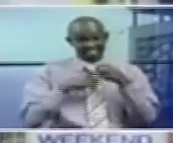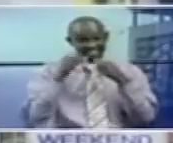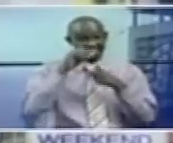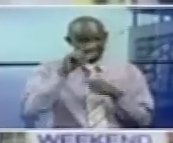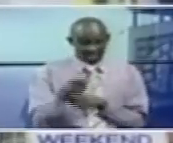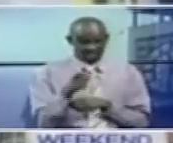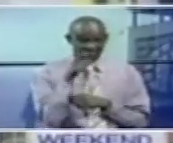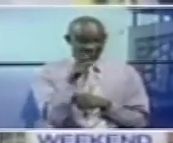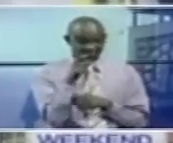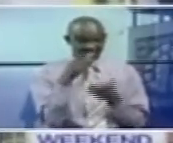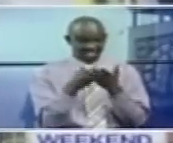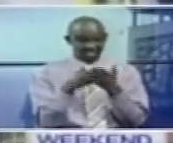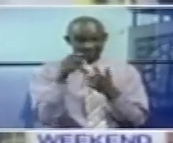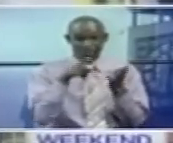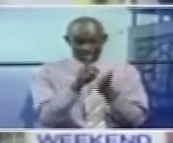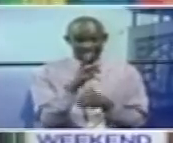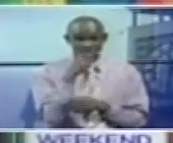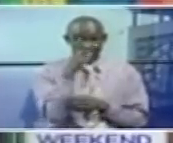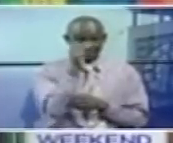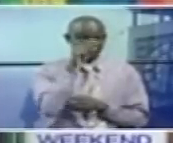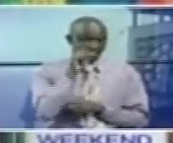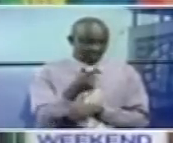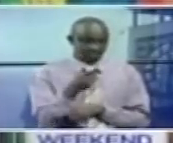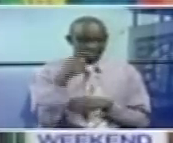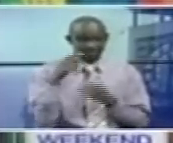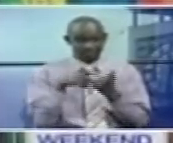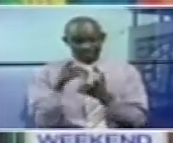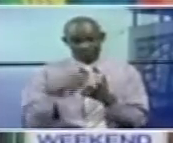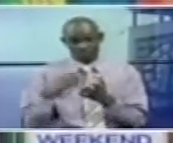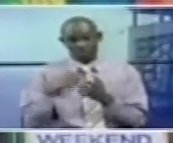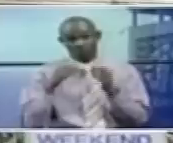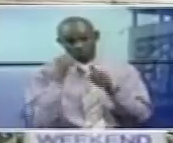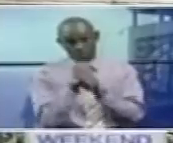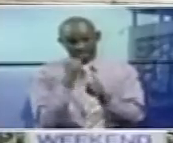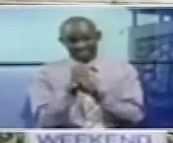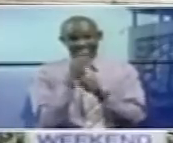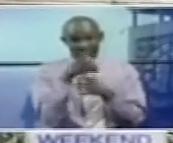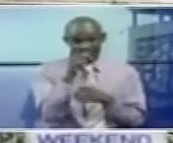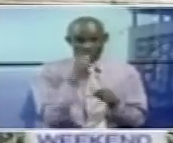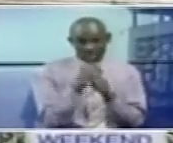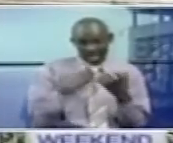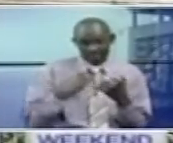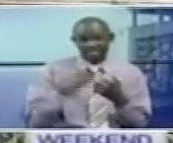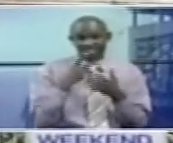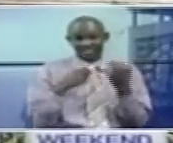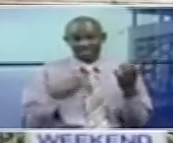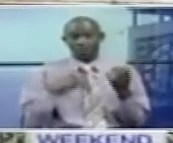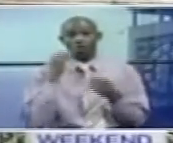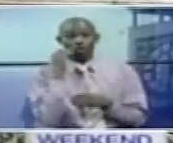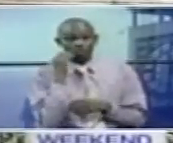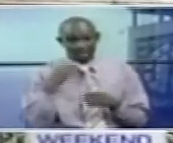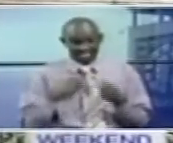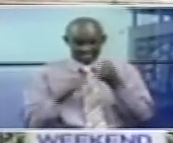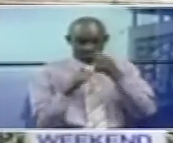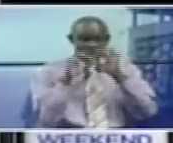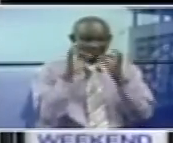60,000 shillings, off of which he pays 25,000 shillings as mortgage for his workstation that also doubles as his home,